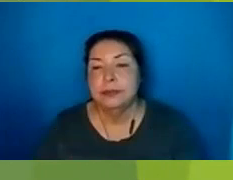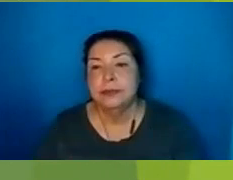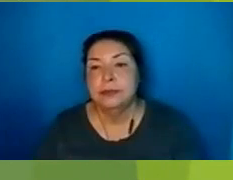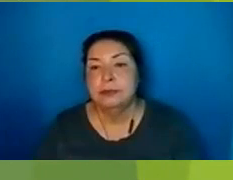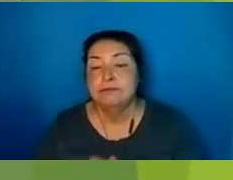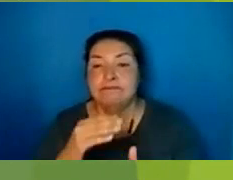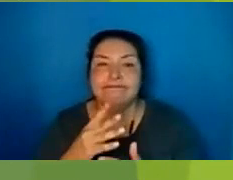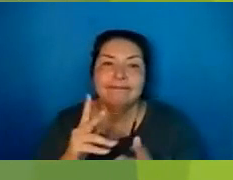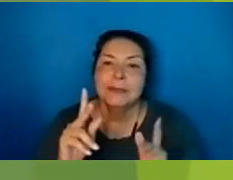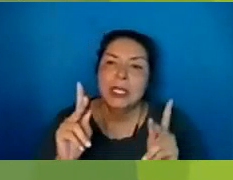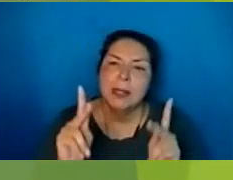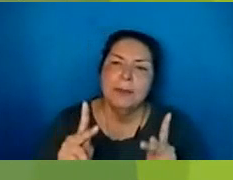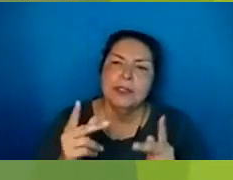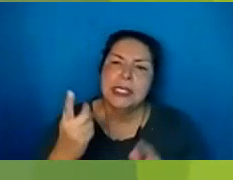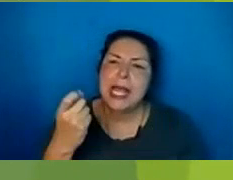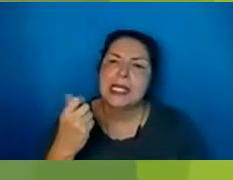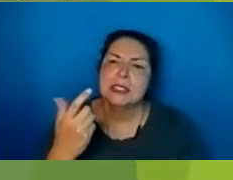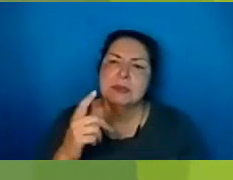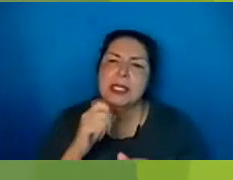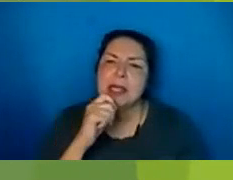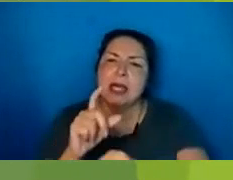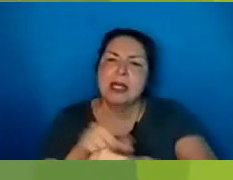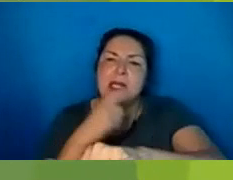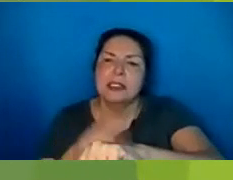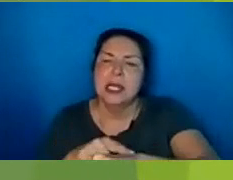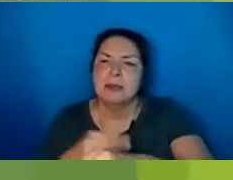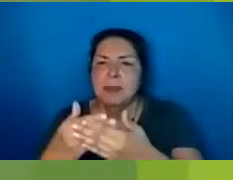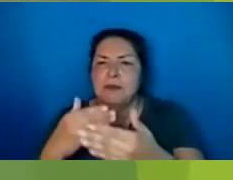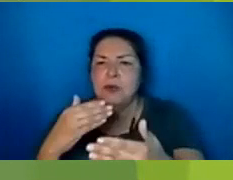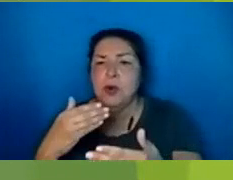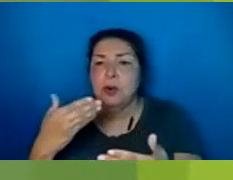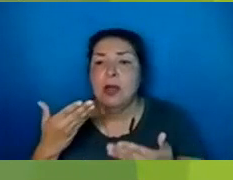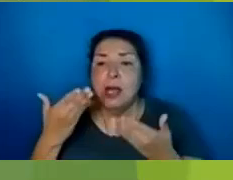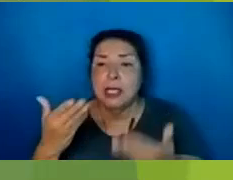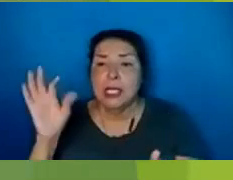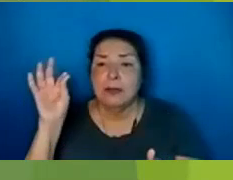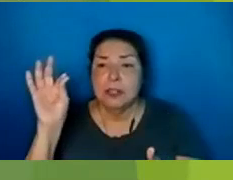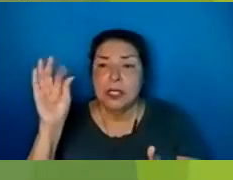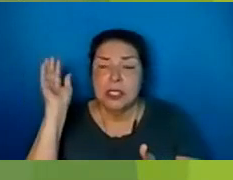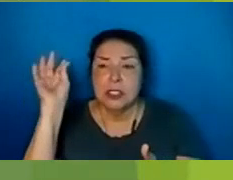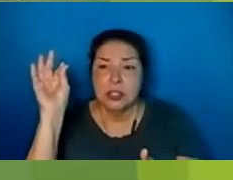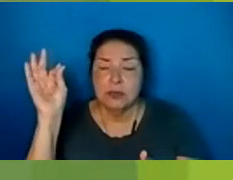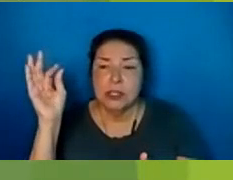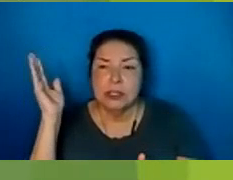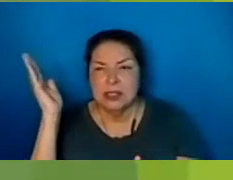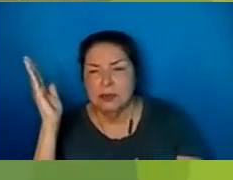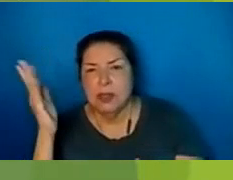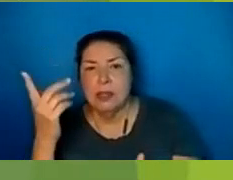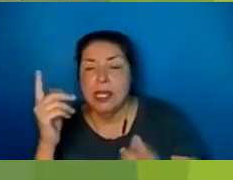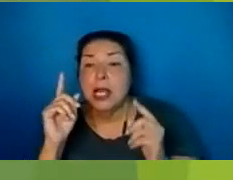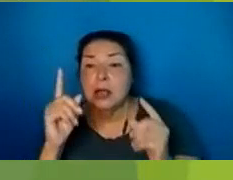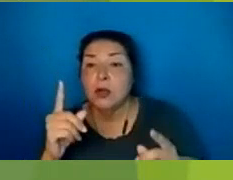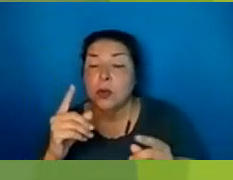Somebody asked me not too long ago, before I give a sermon, they will see me up at the altar and kneeling, and I'm